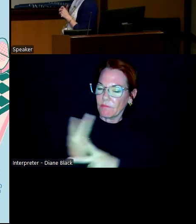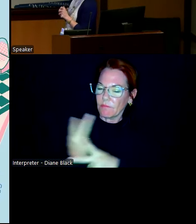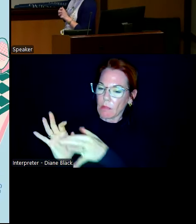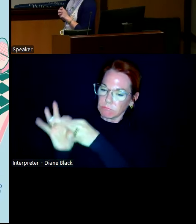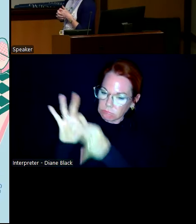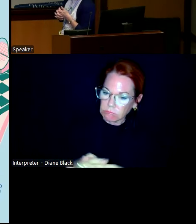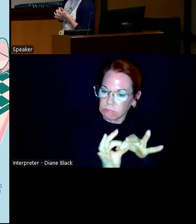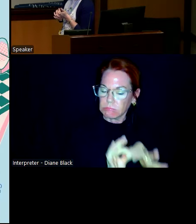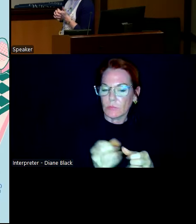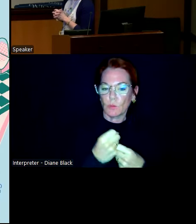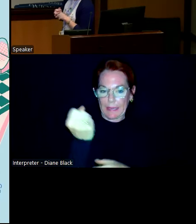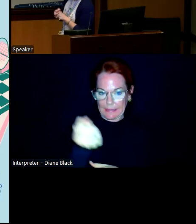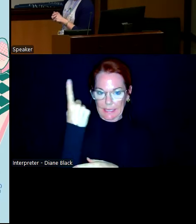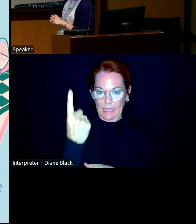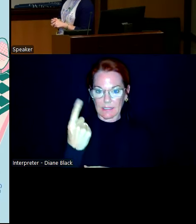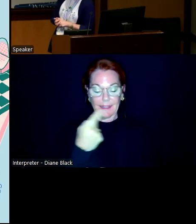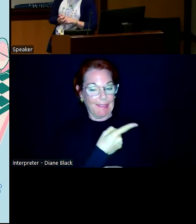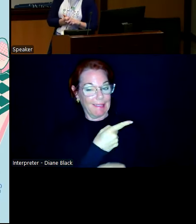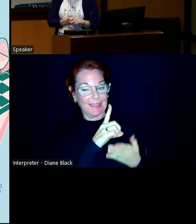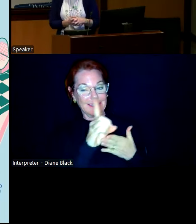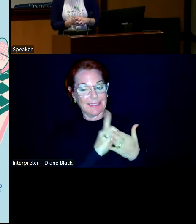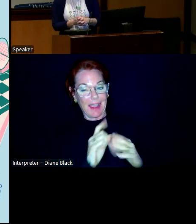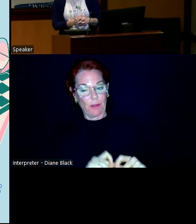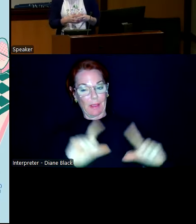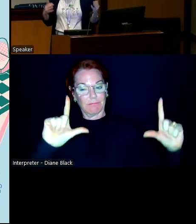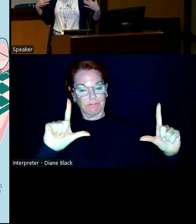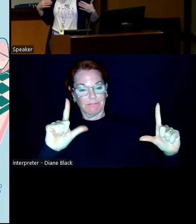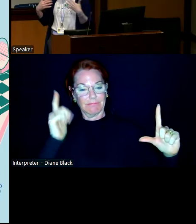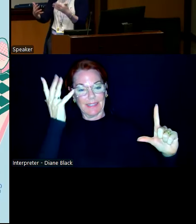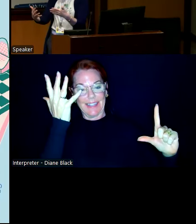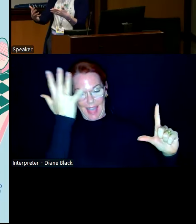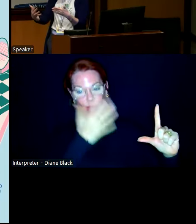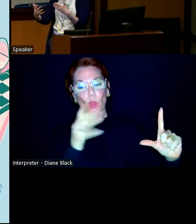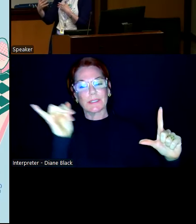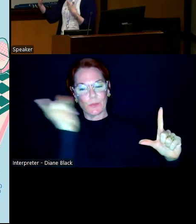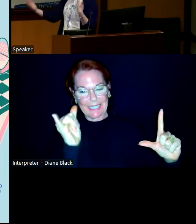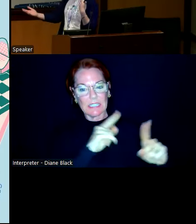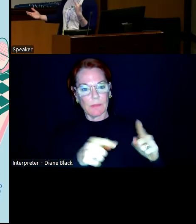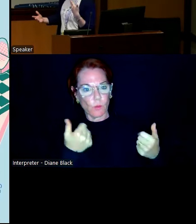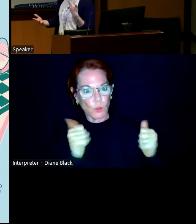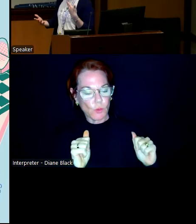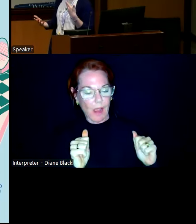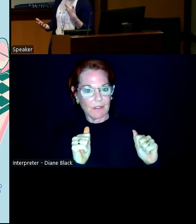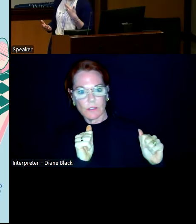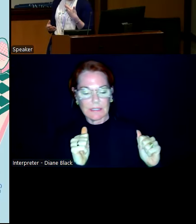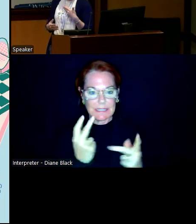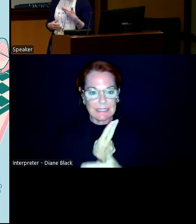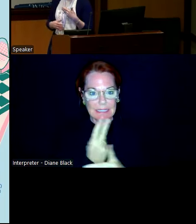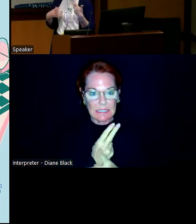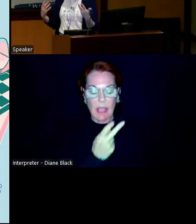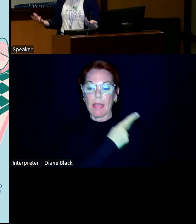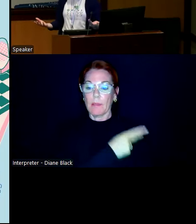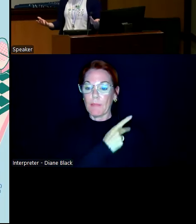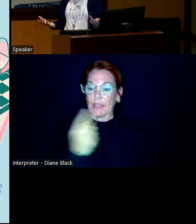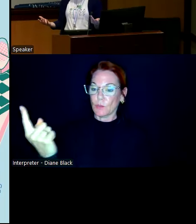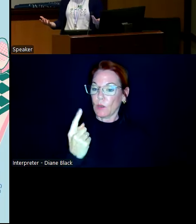And so this is a ridiculous looking diagram of what we're trying to create, but patients come to us and we connect them with our patient navigator to figure